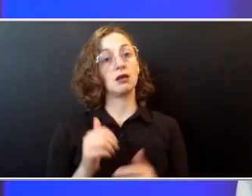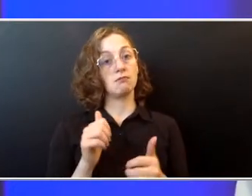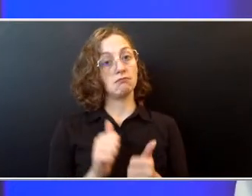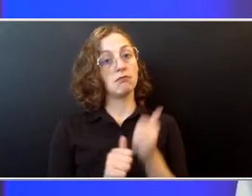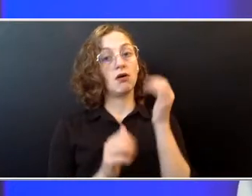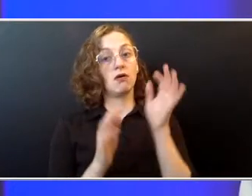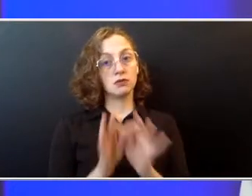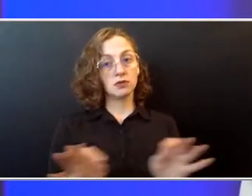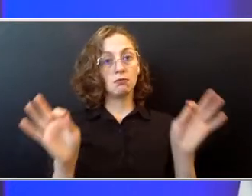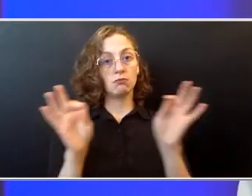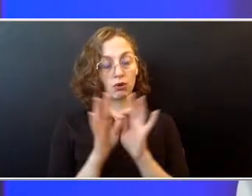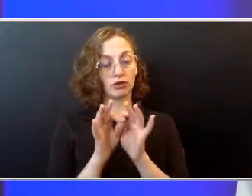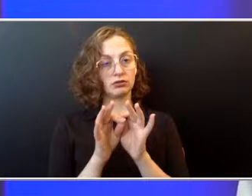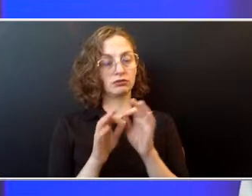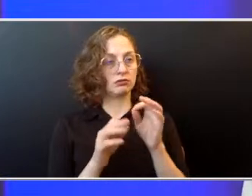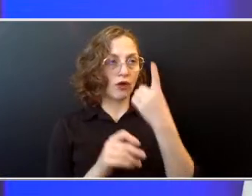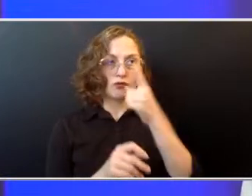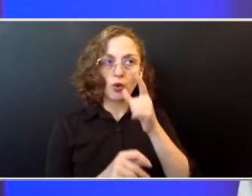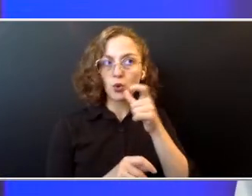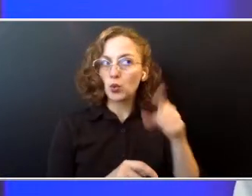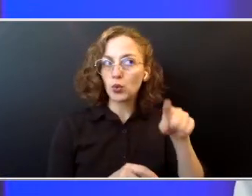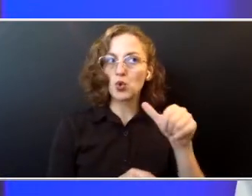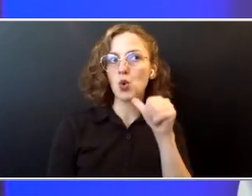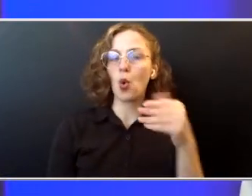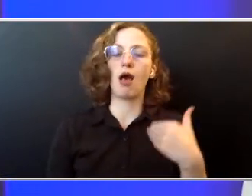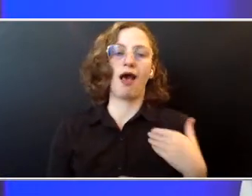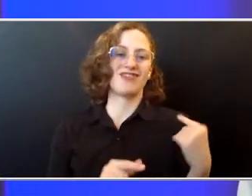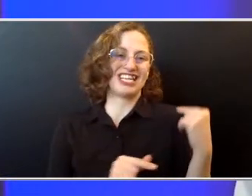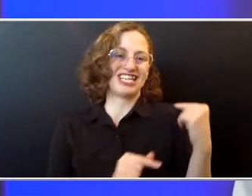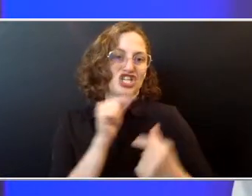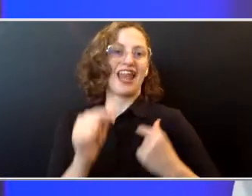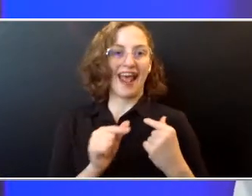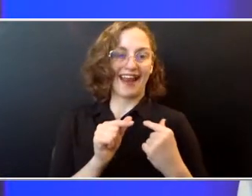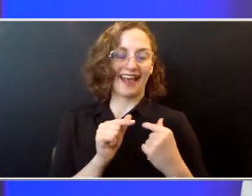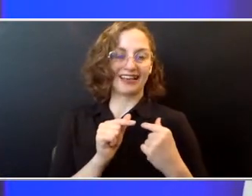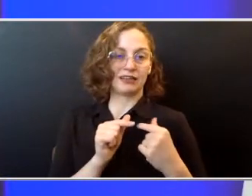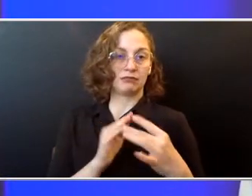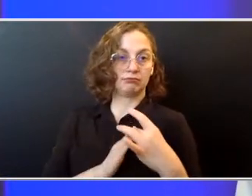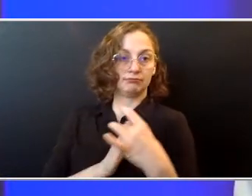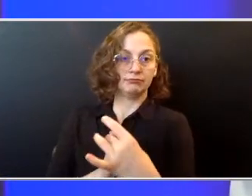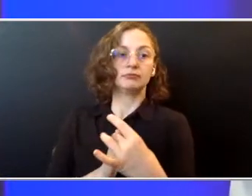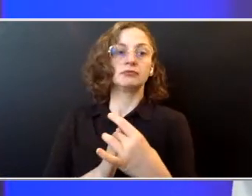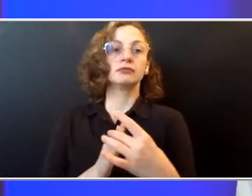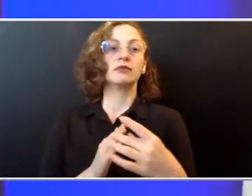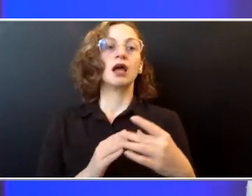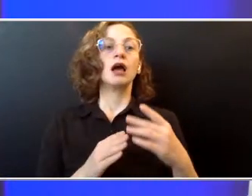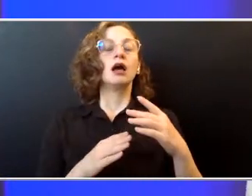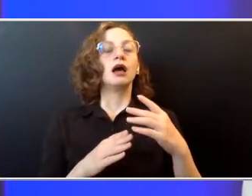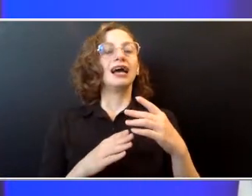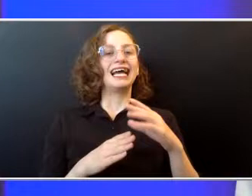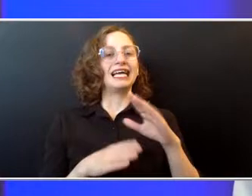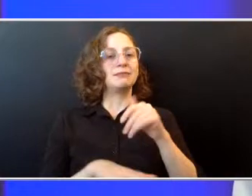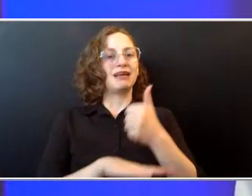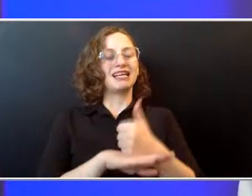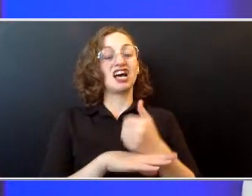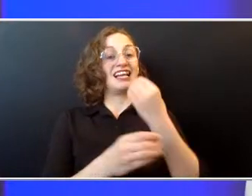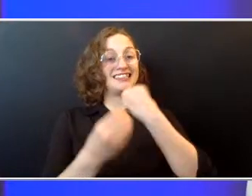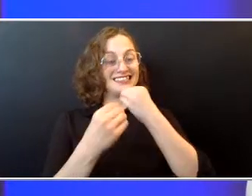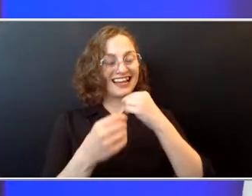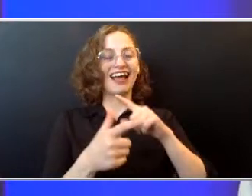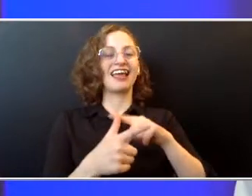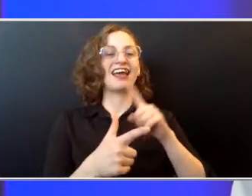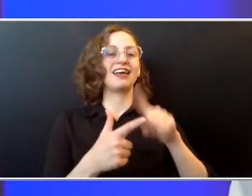genetic form, we're talking about just, completely based on diet, exercise, weight loss. I think those are the 3 things I would focus